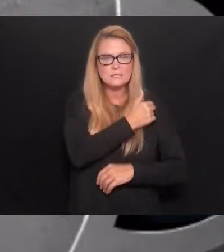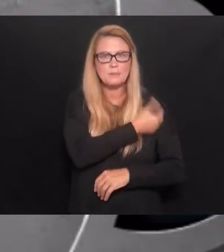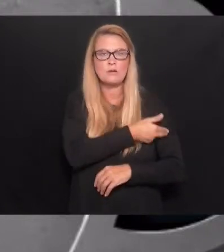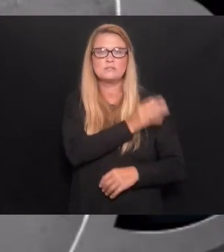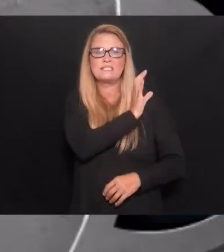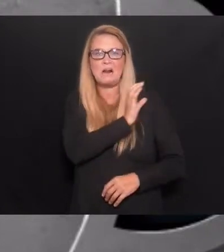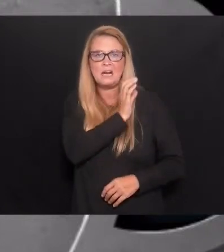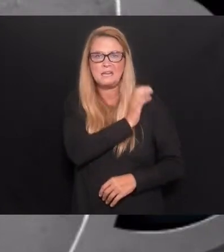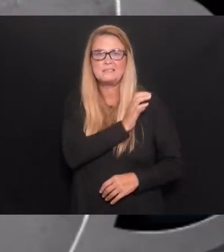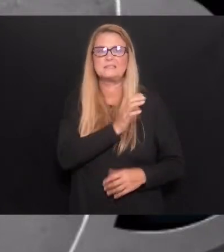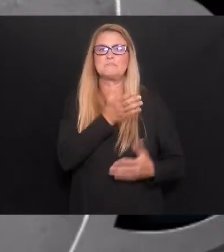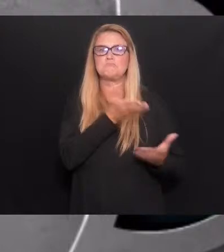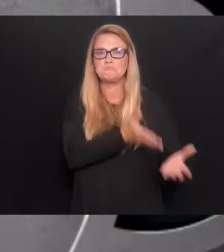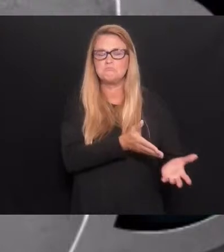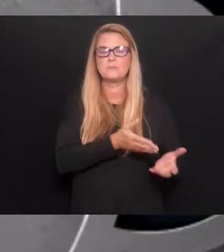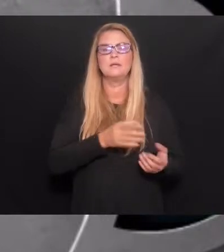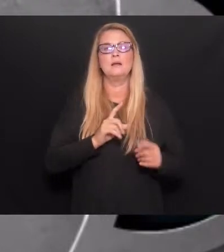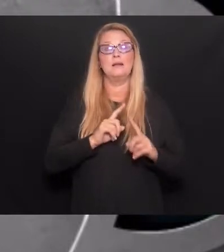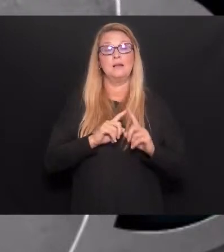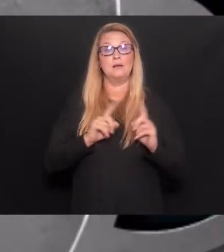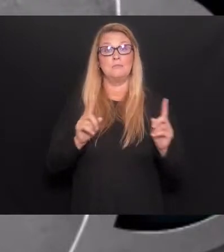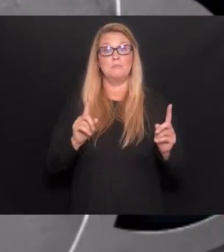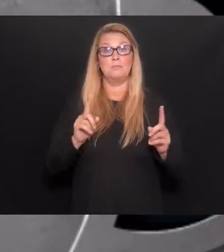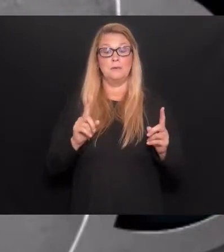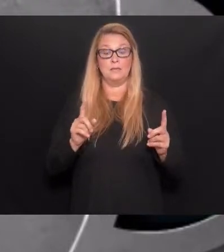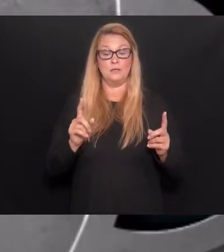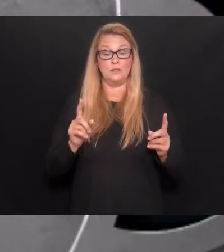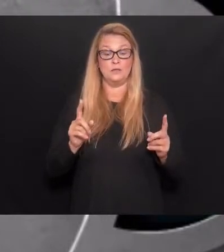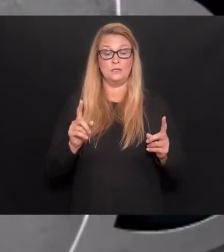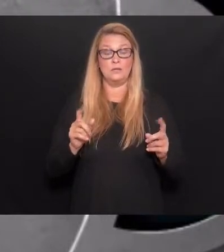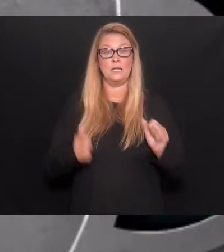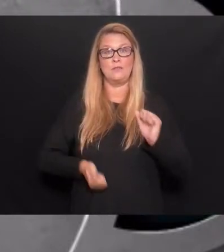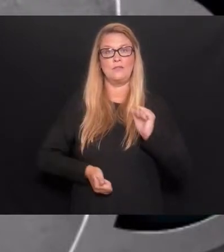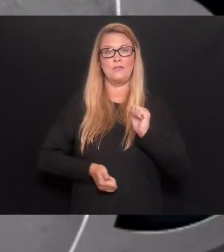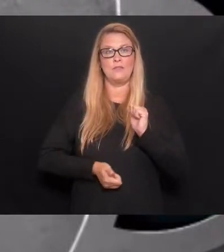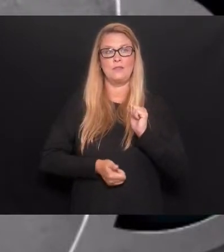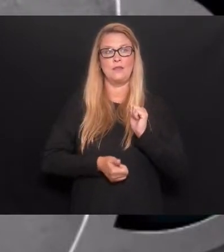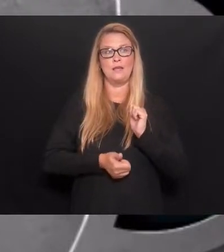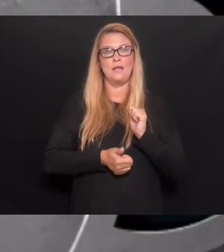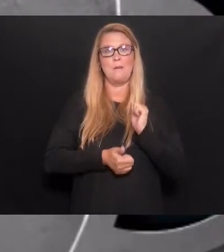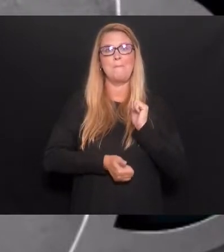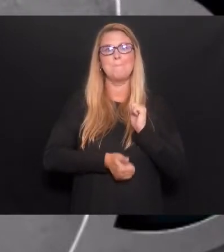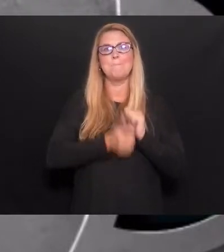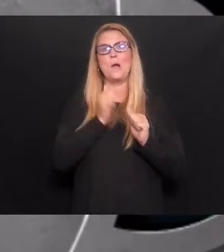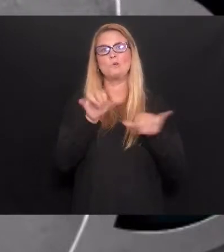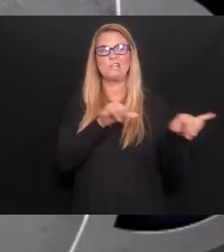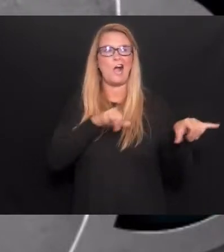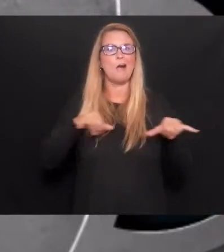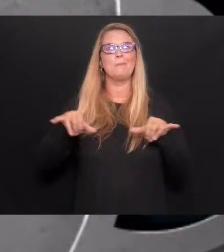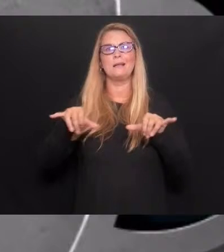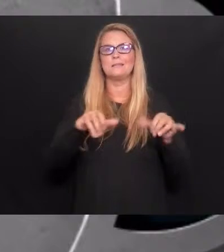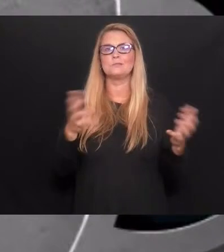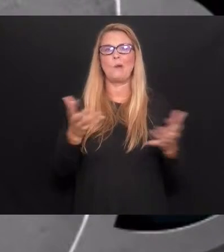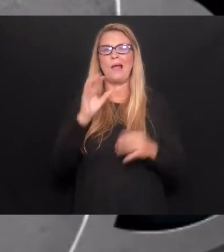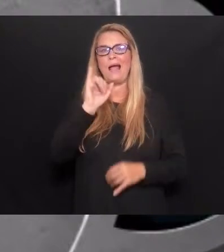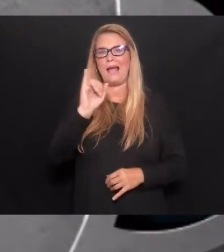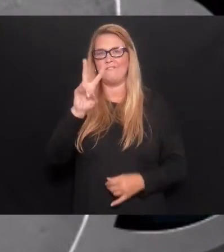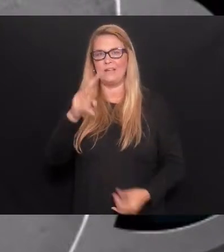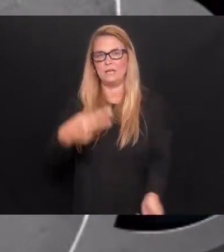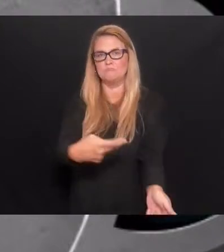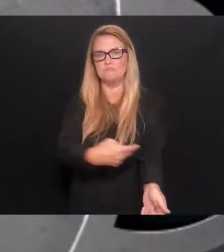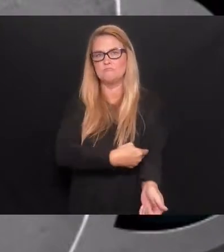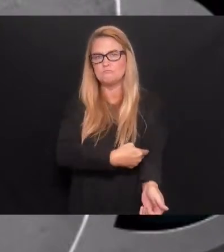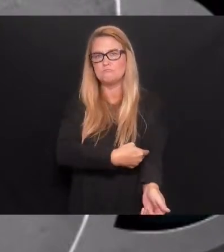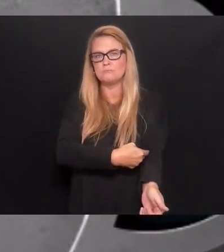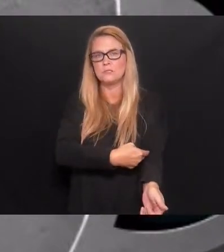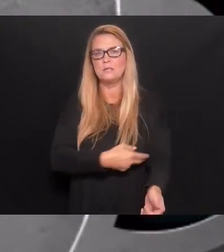to, Kenny, is that Regeneron, which is the most common one, is used IV infusion right now, but it can be offered subcutaneously, so like a